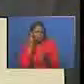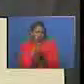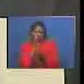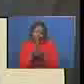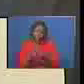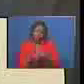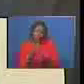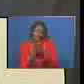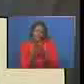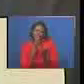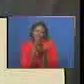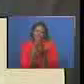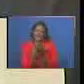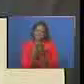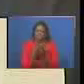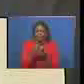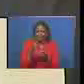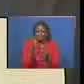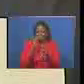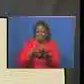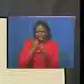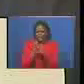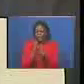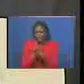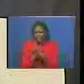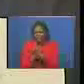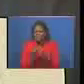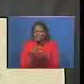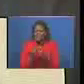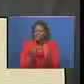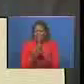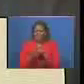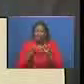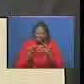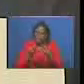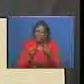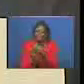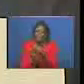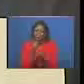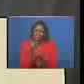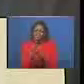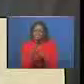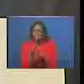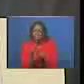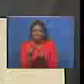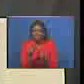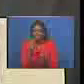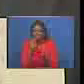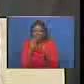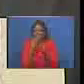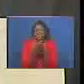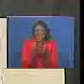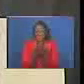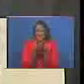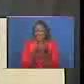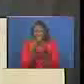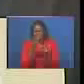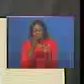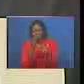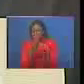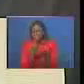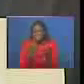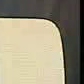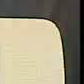Thank you very much for that beautiful job And we just pray that you continue doing that superfluous job And I can see you are also interpreting what I am saying